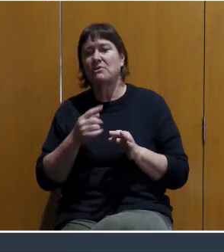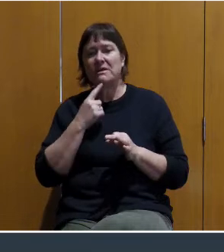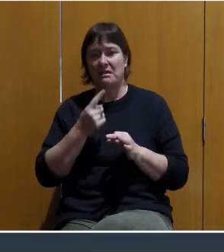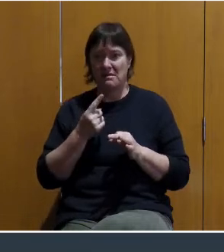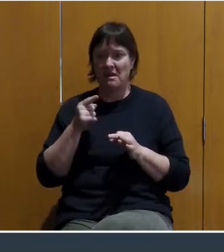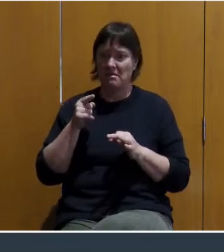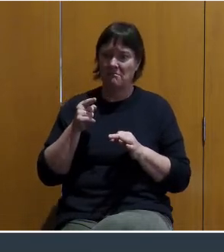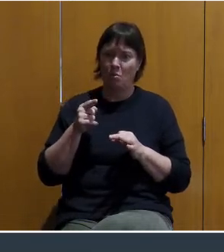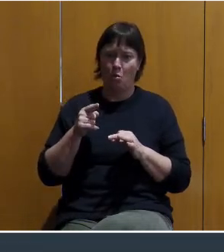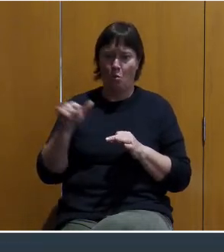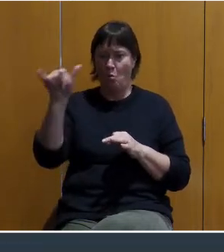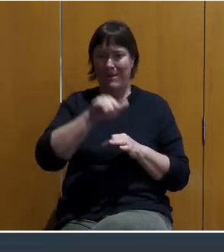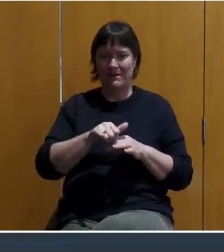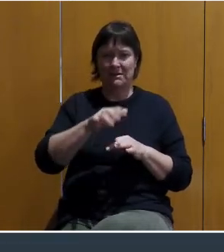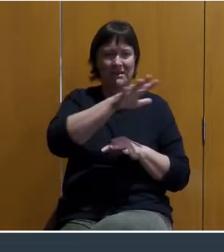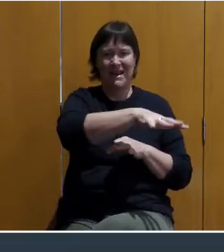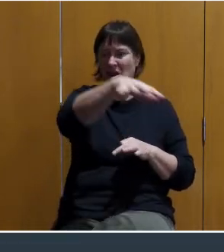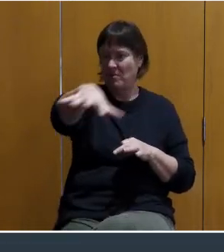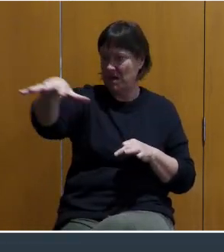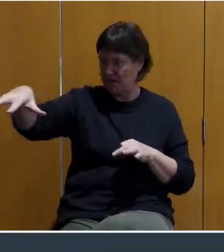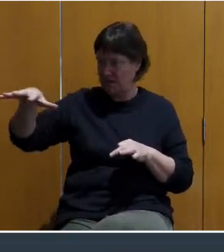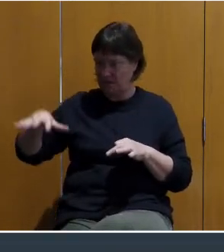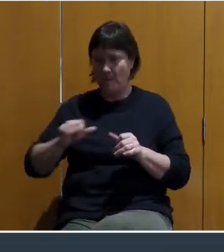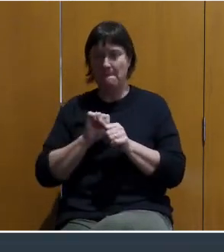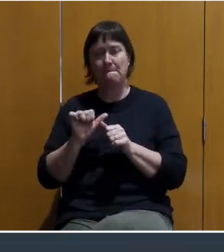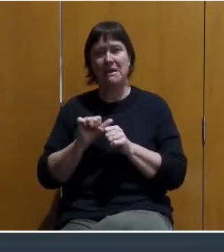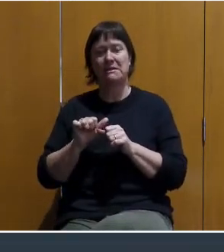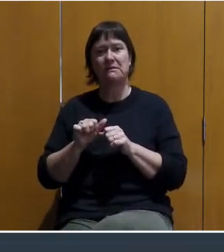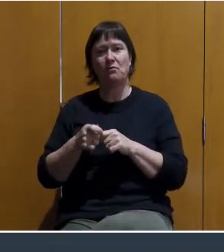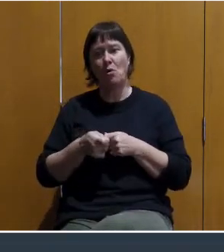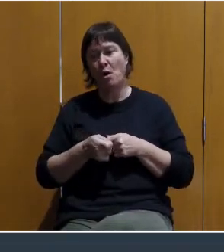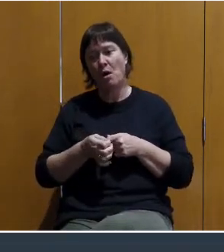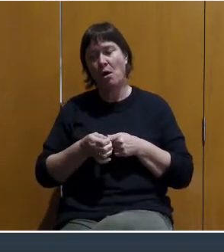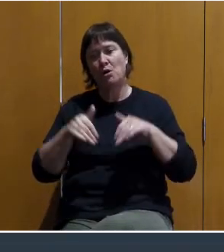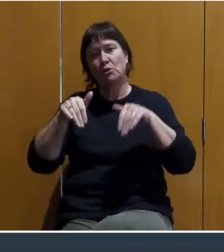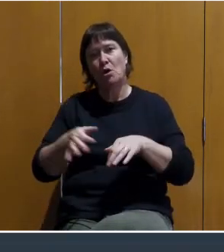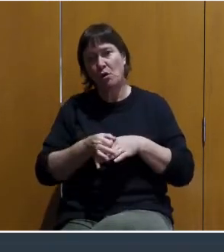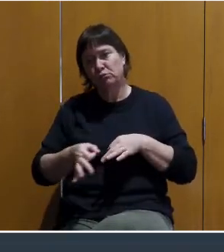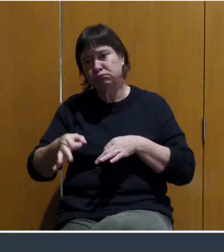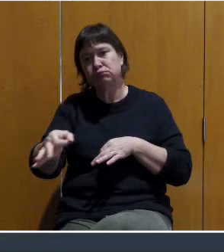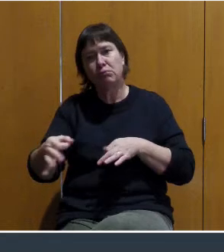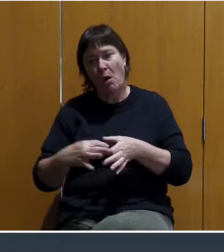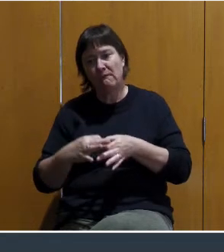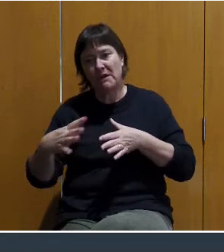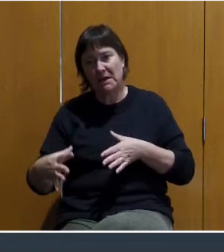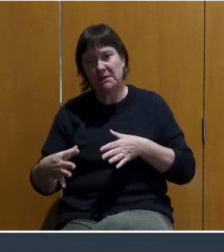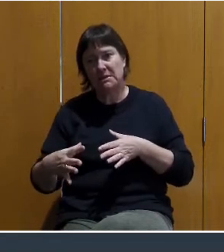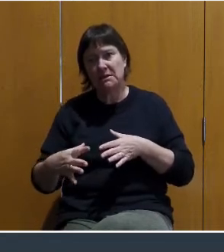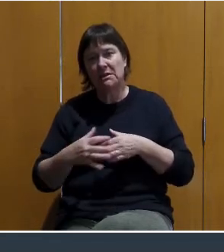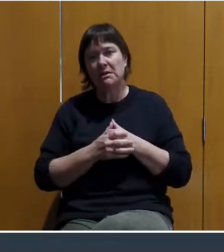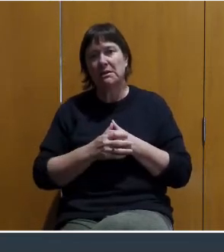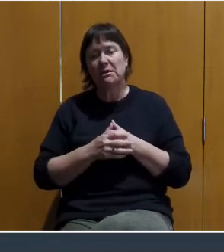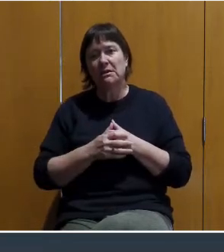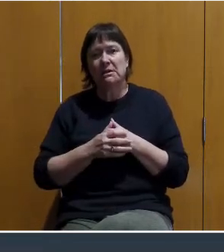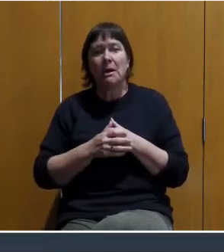of all the areas than me. But I know that just on my road alone, there's beautiful open areas that they won't go near. I don't know if they can't see